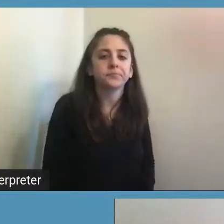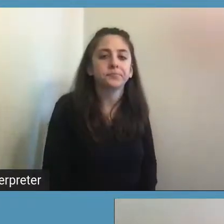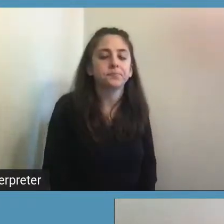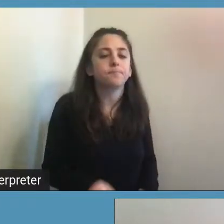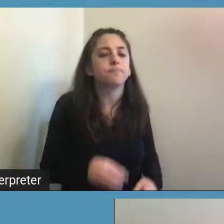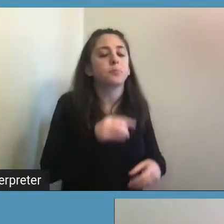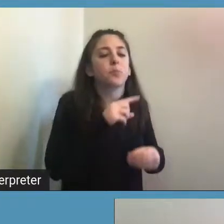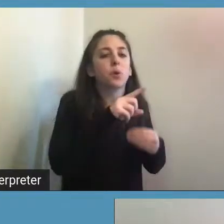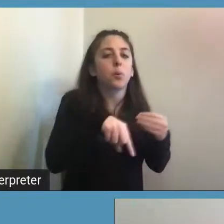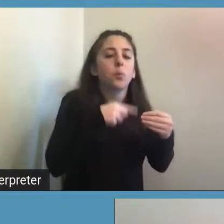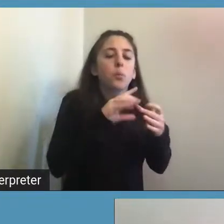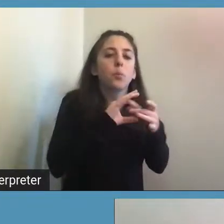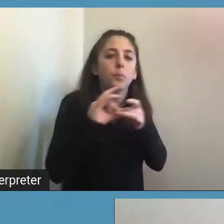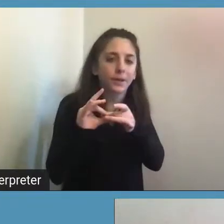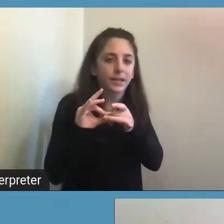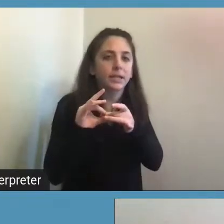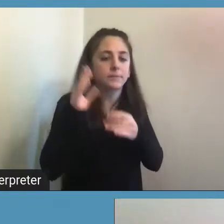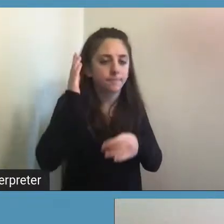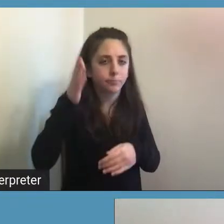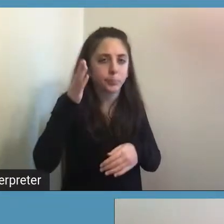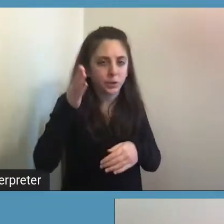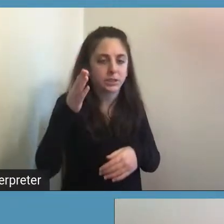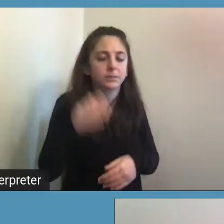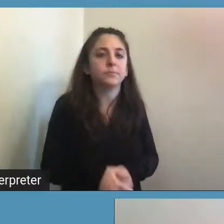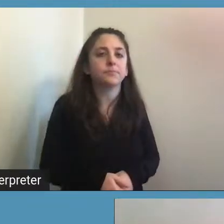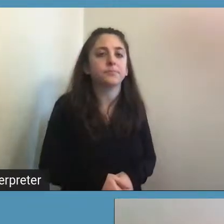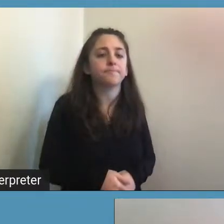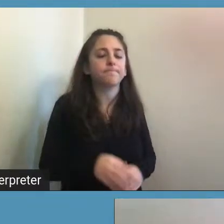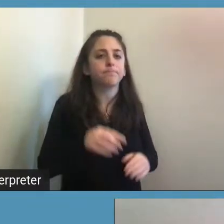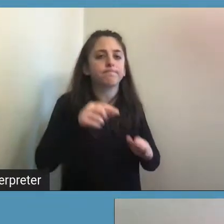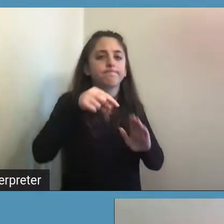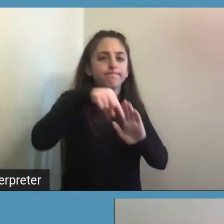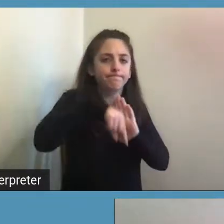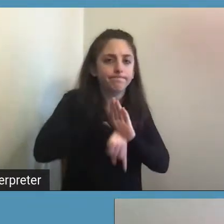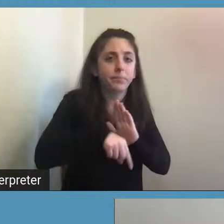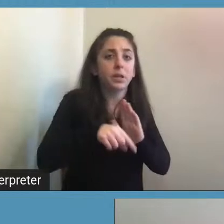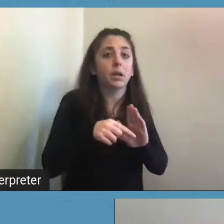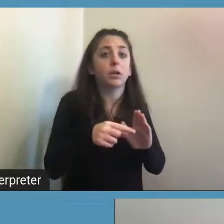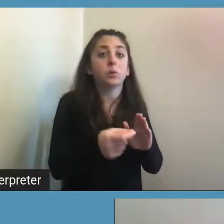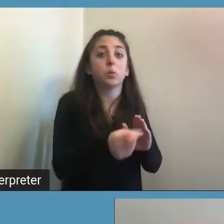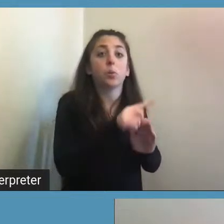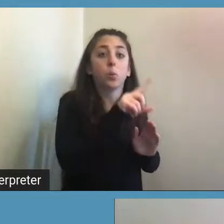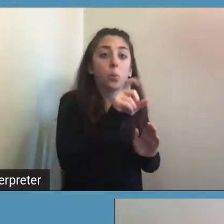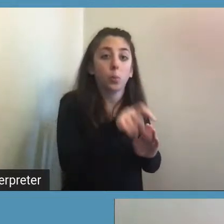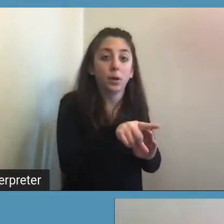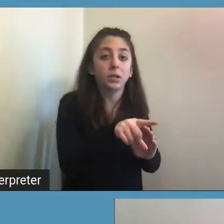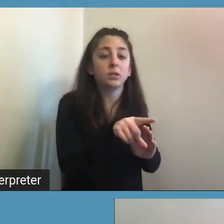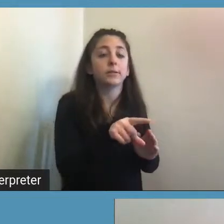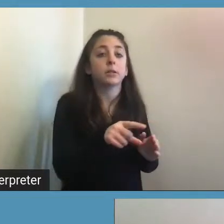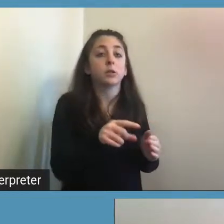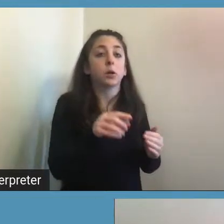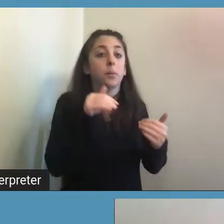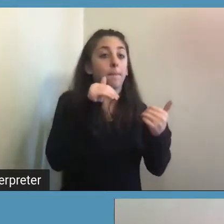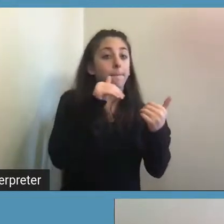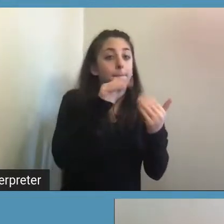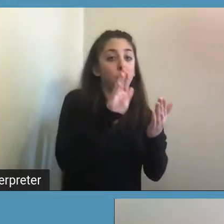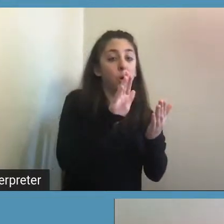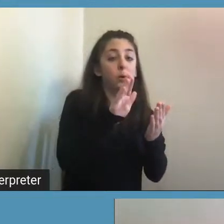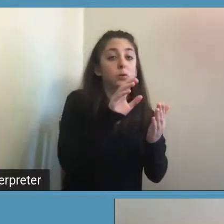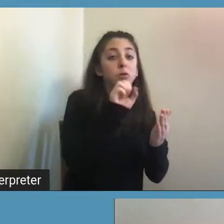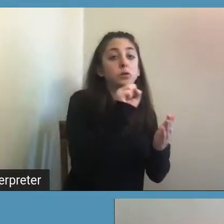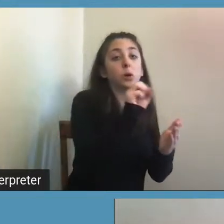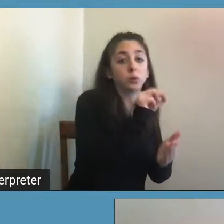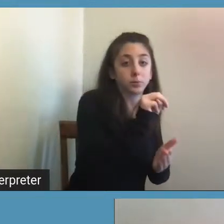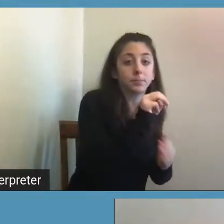I'm going to dive right in. This attendee would like to know, is there a difference in approach to creating social media campaigns